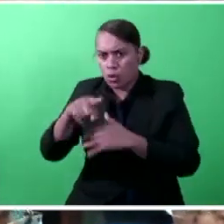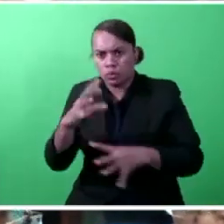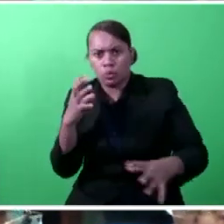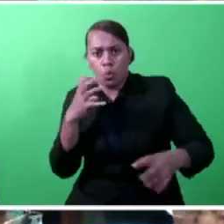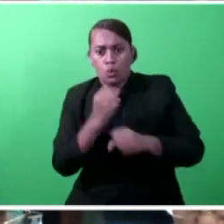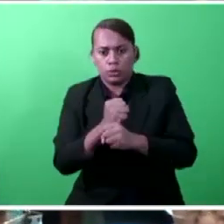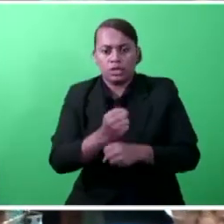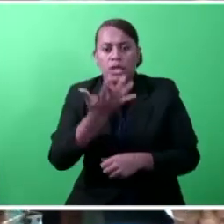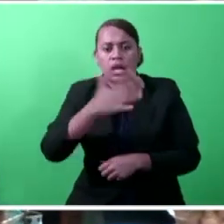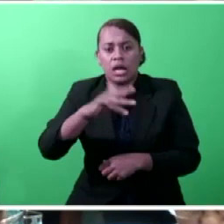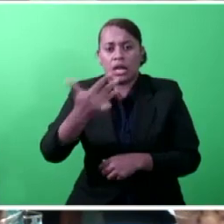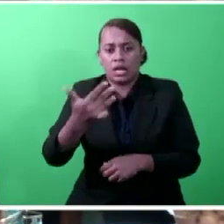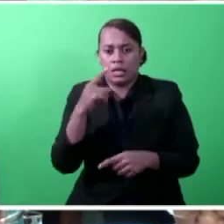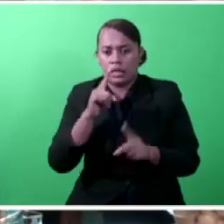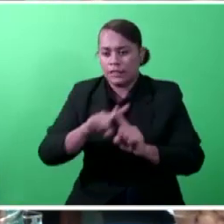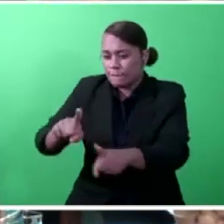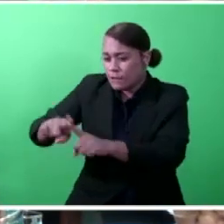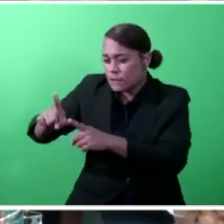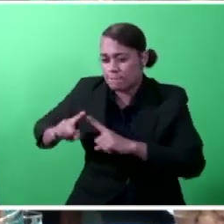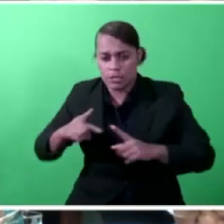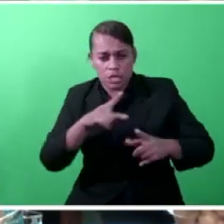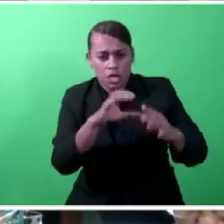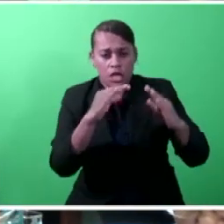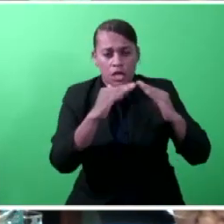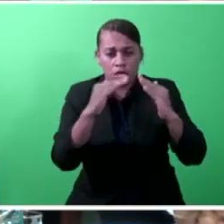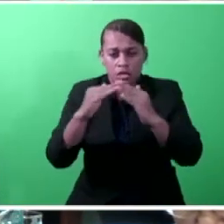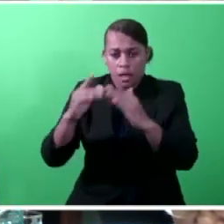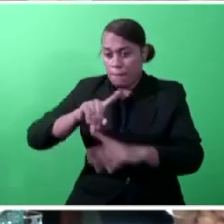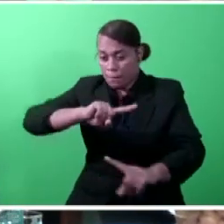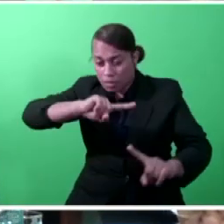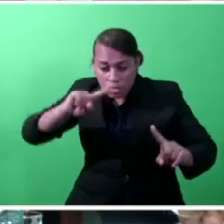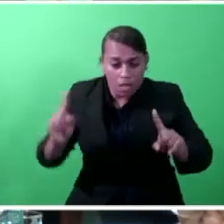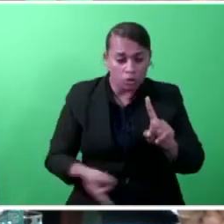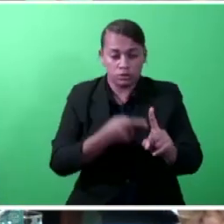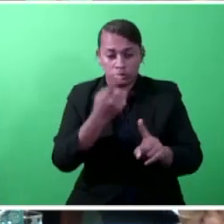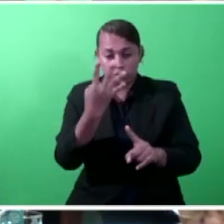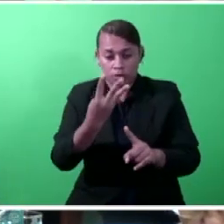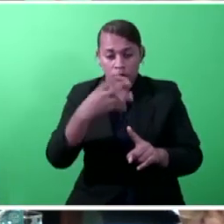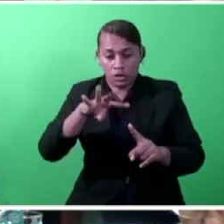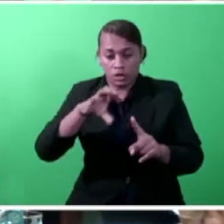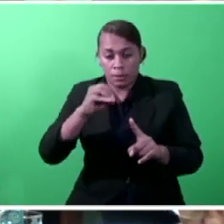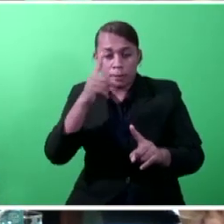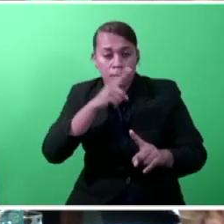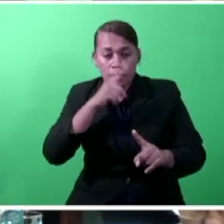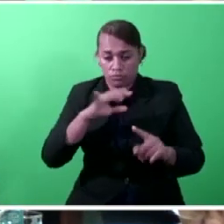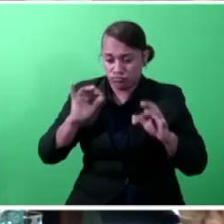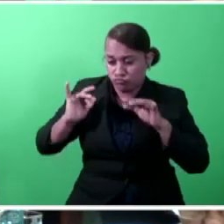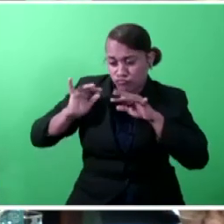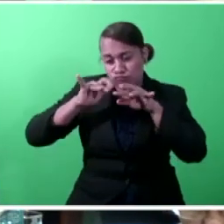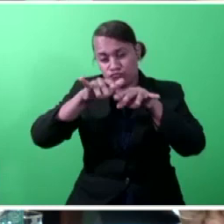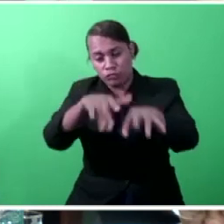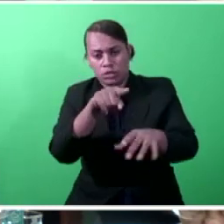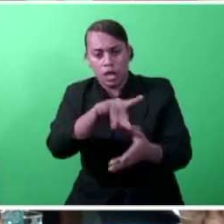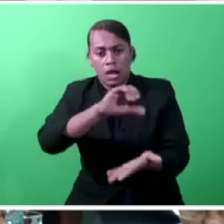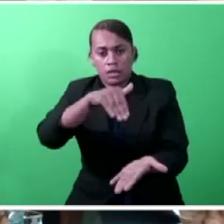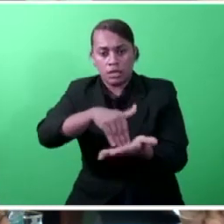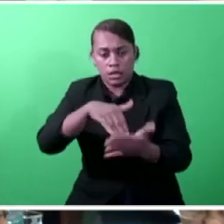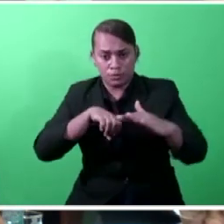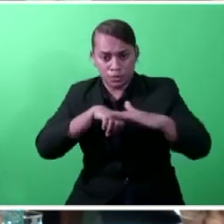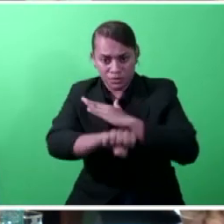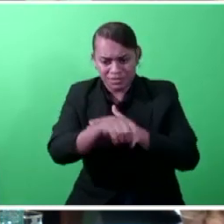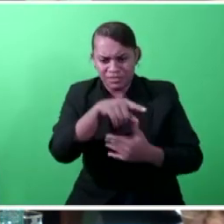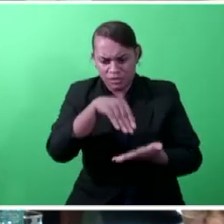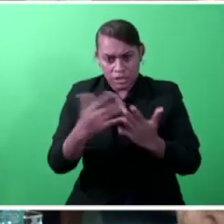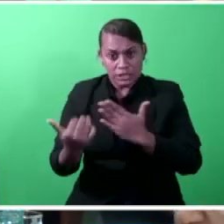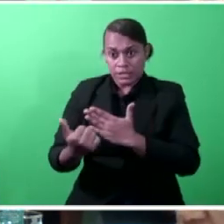centers were opened, which accommodated 2,040 evacuees. To ensure safety at all times for the